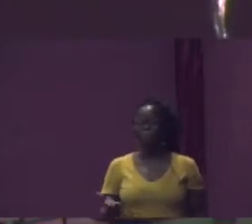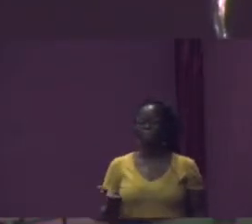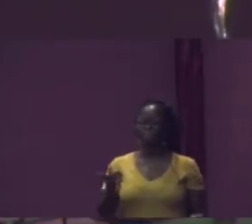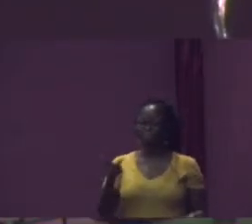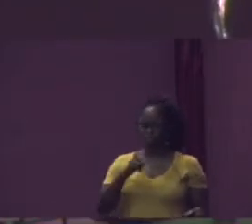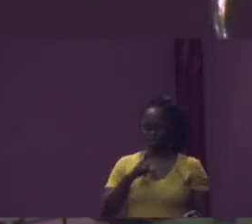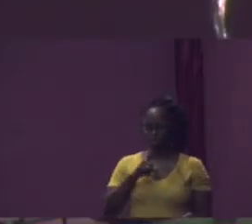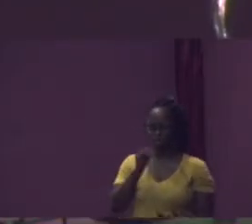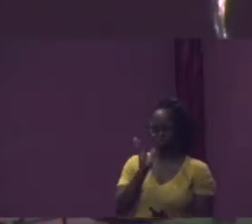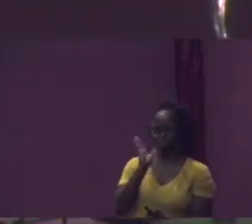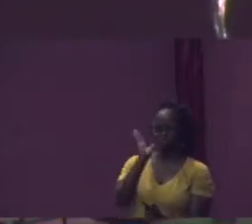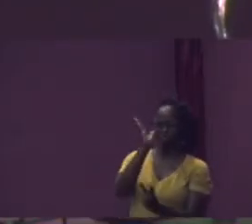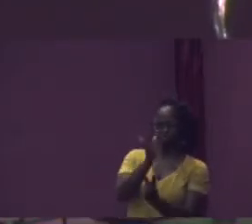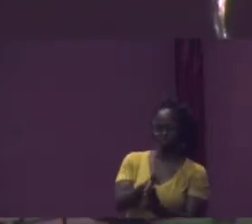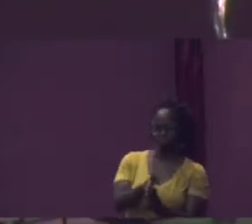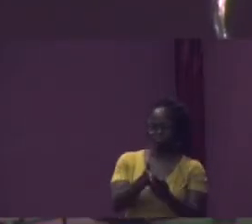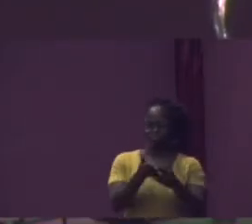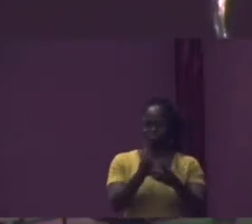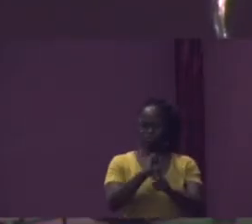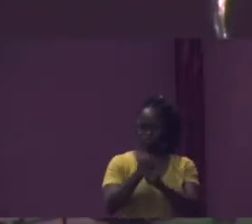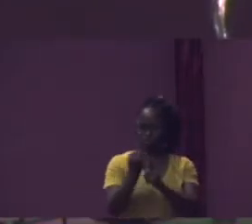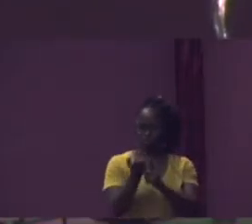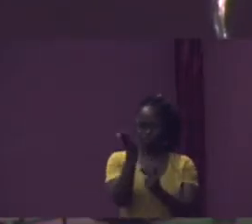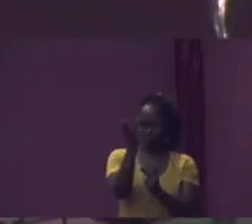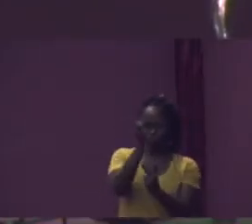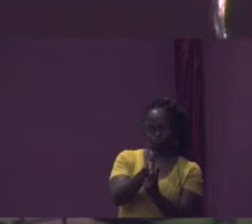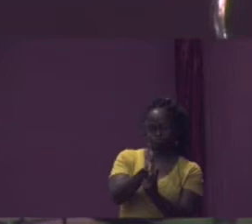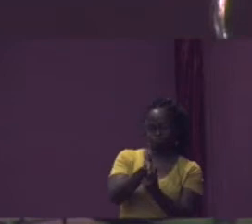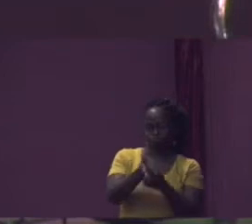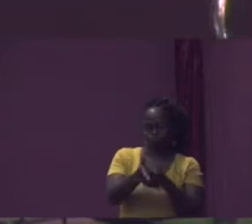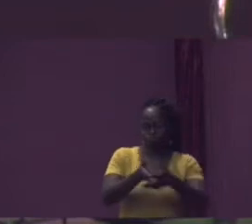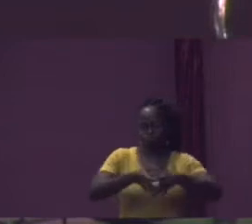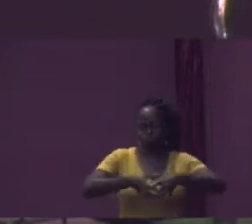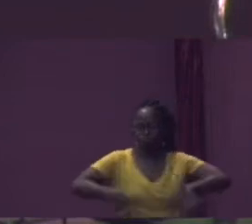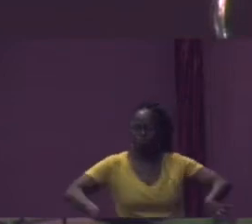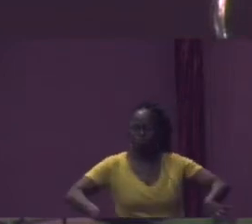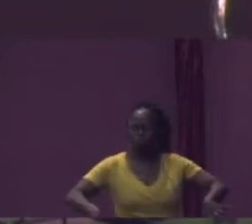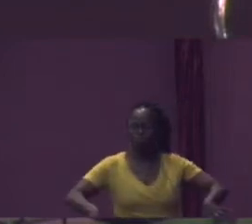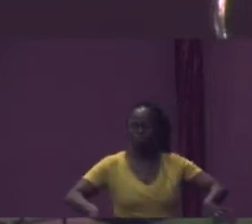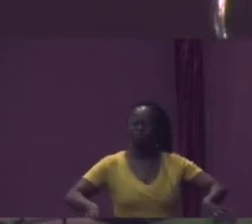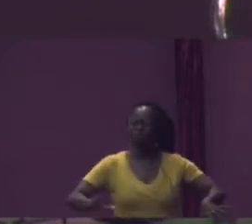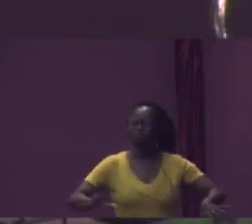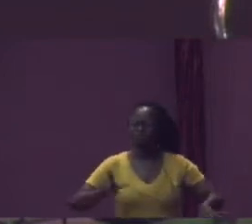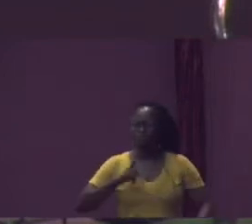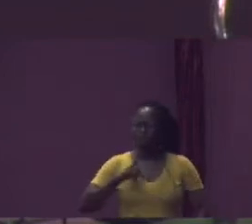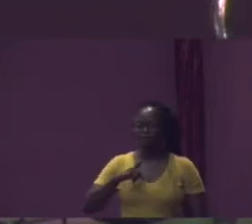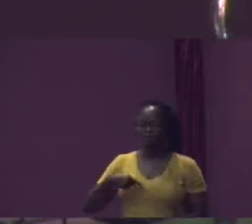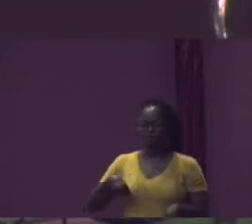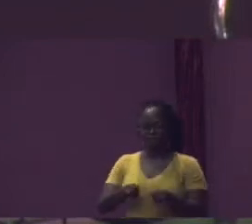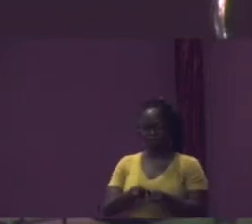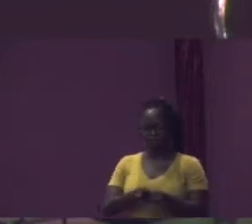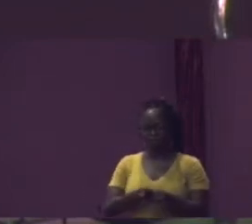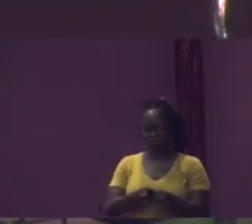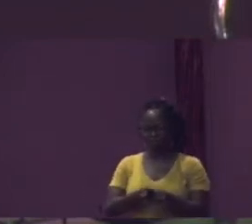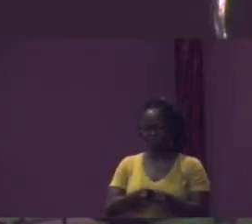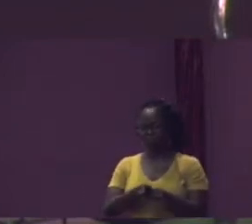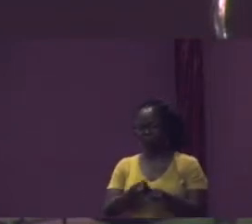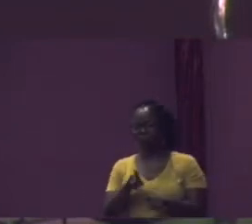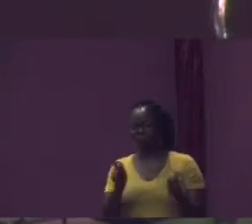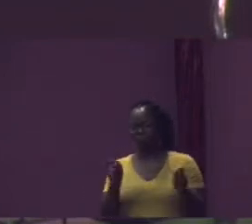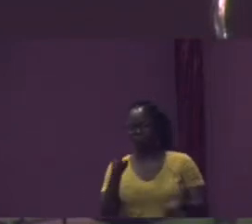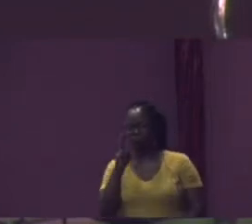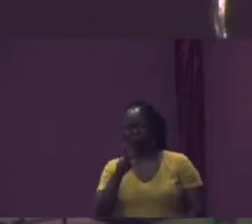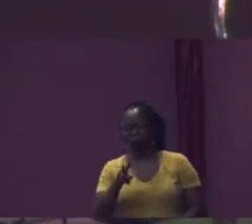the preparation of experts, and greater predictability. These changing values and tendencies adapted by mothers, doctors,